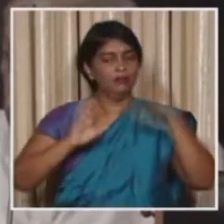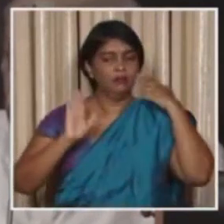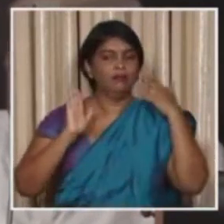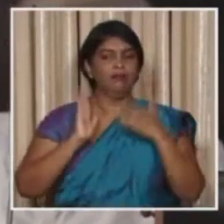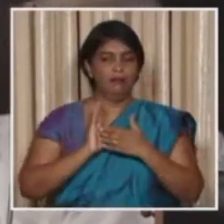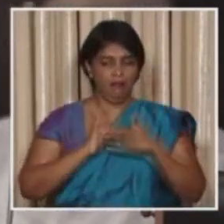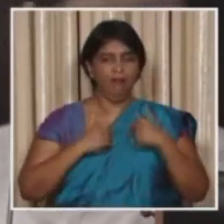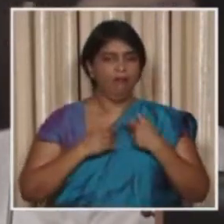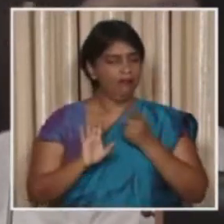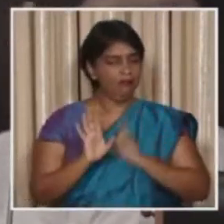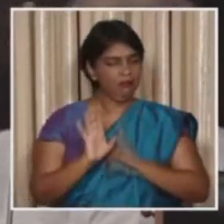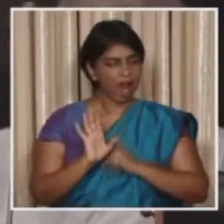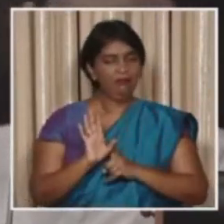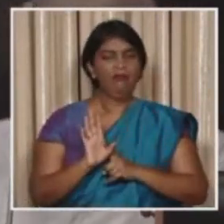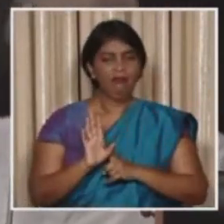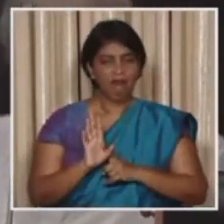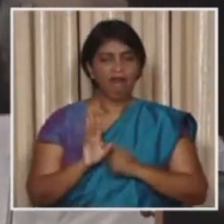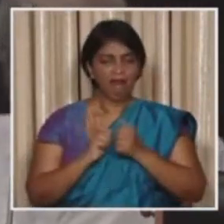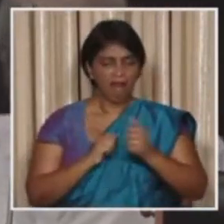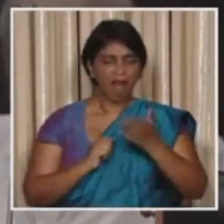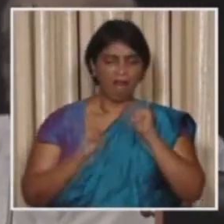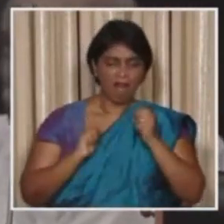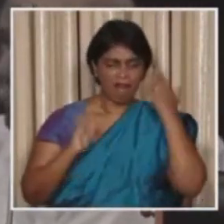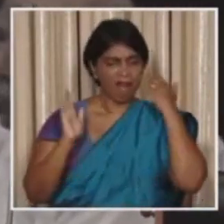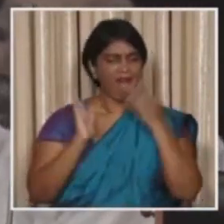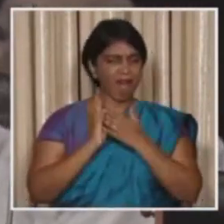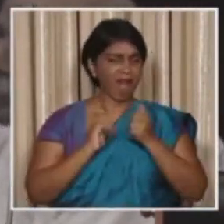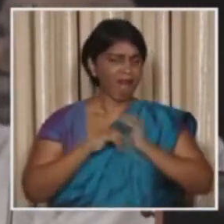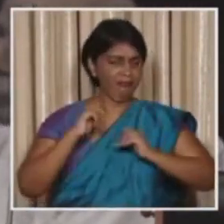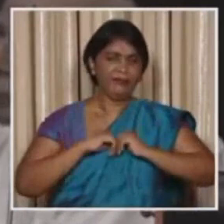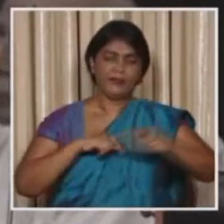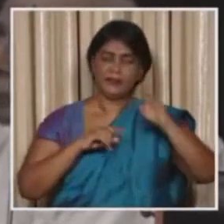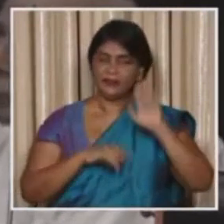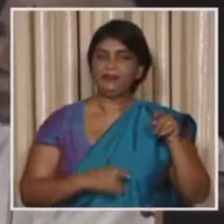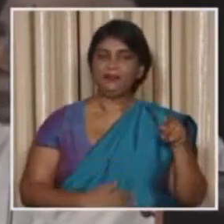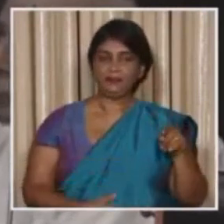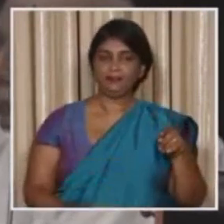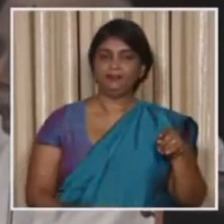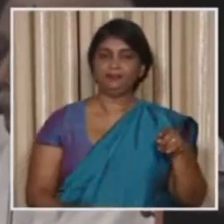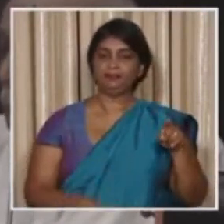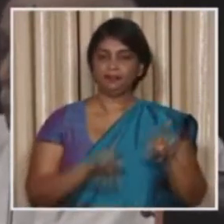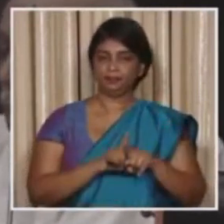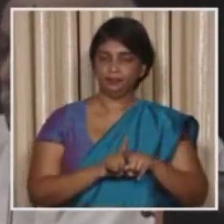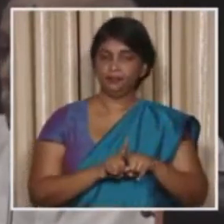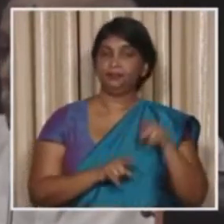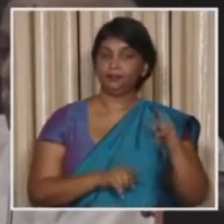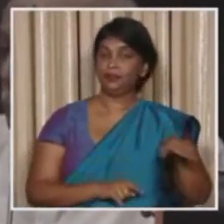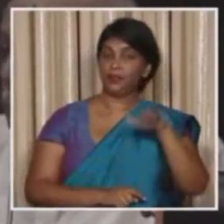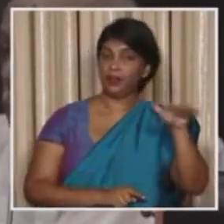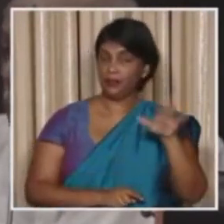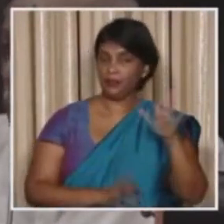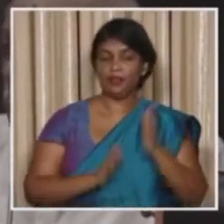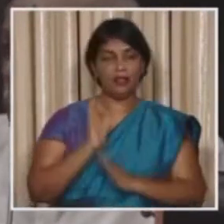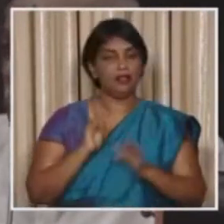are taking, there will be certain matters which MPs from those areas would like to